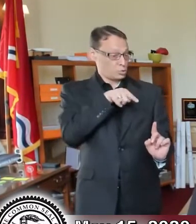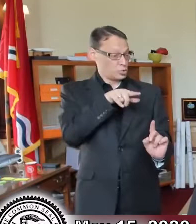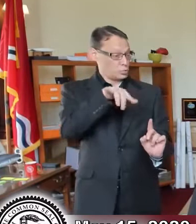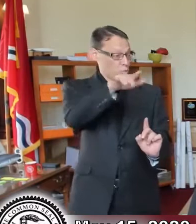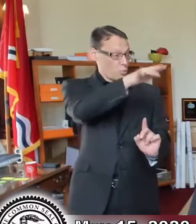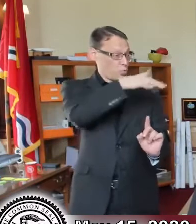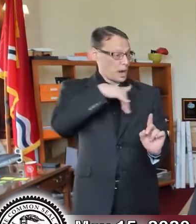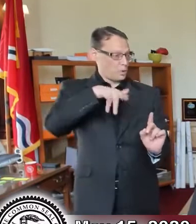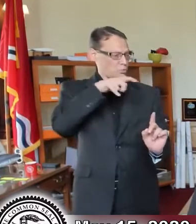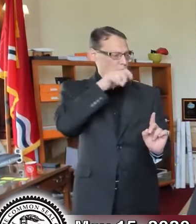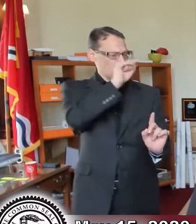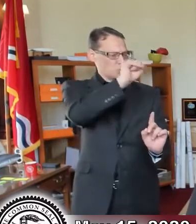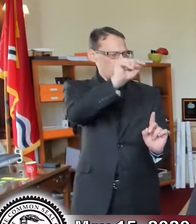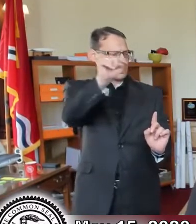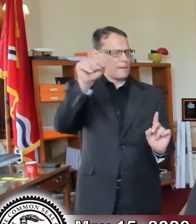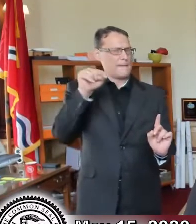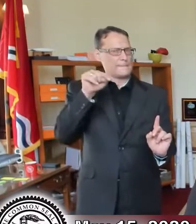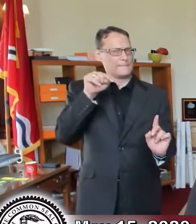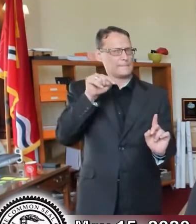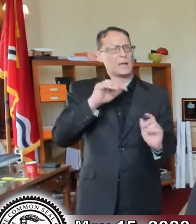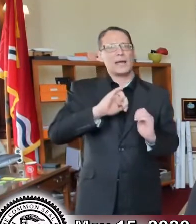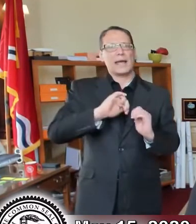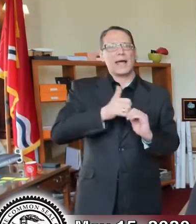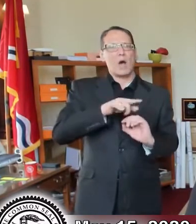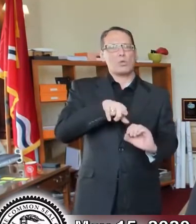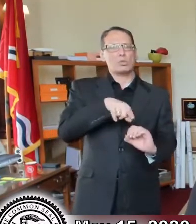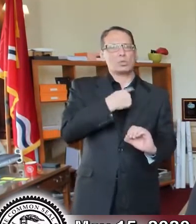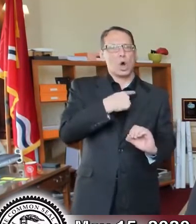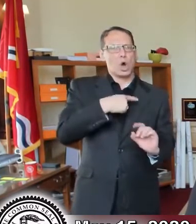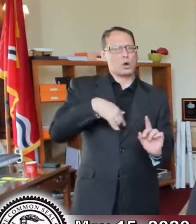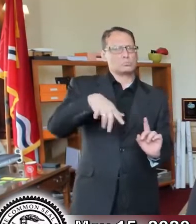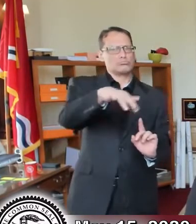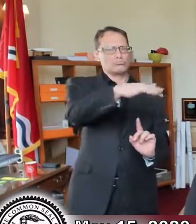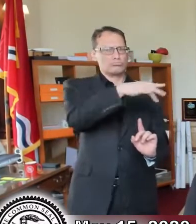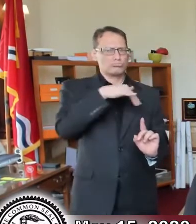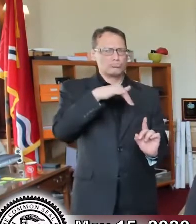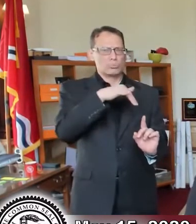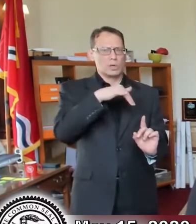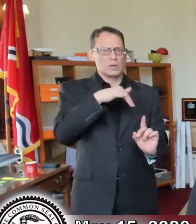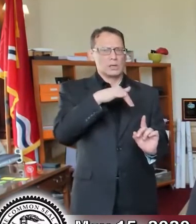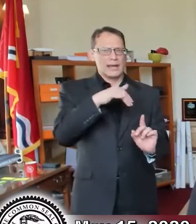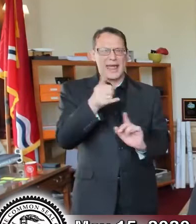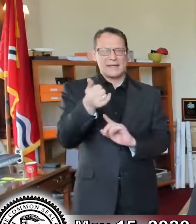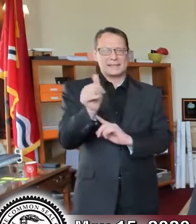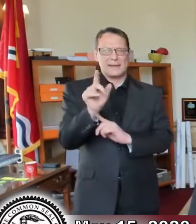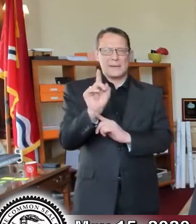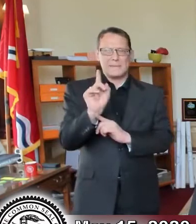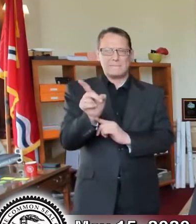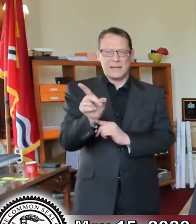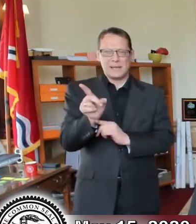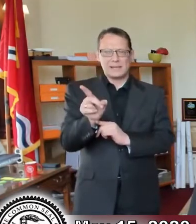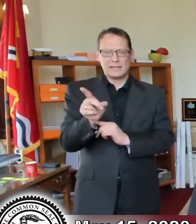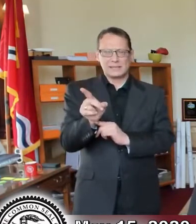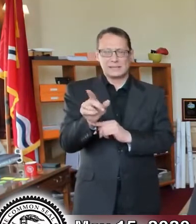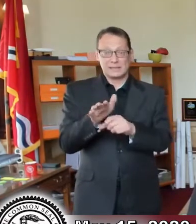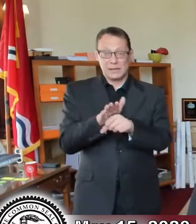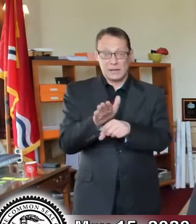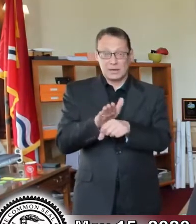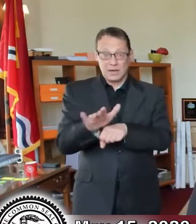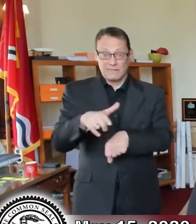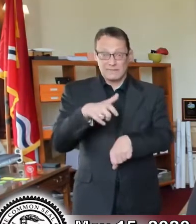around. How long have they been around them? In other words, it takes about 10 minutes is